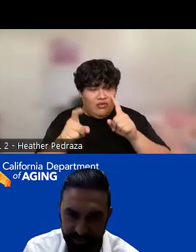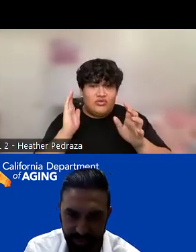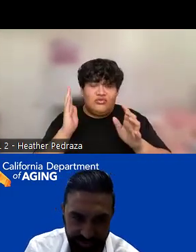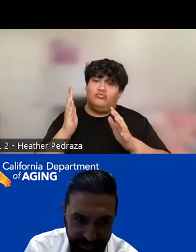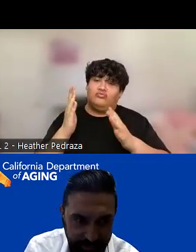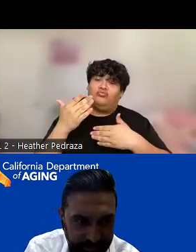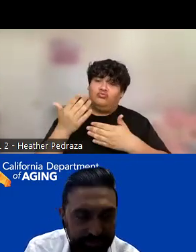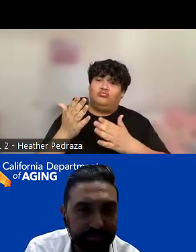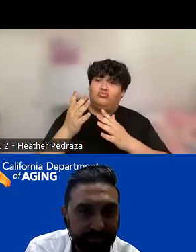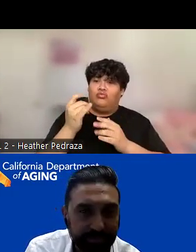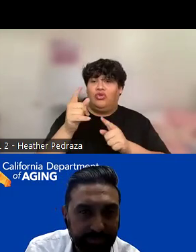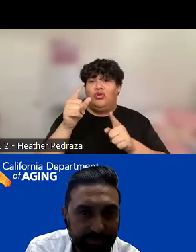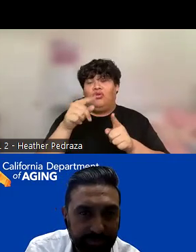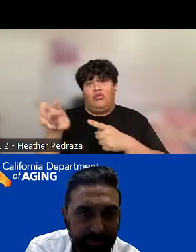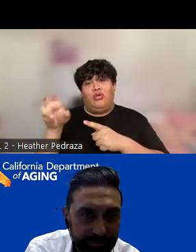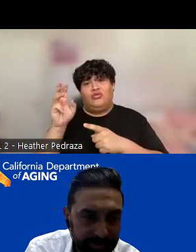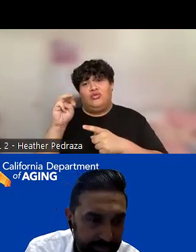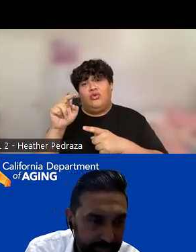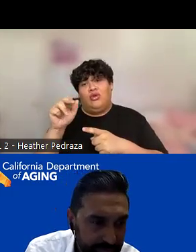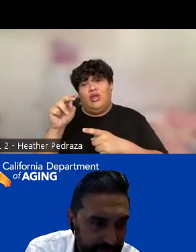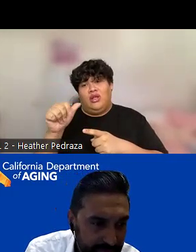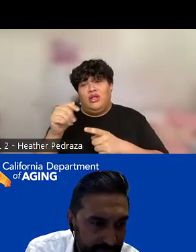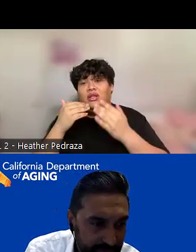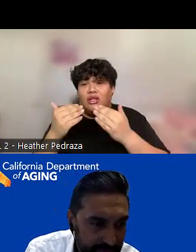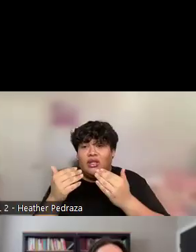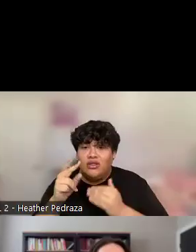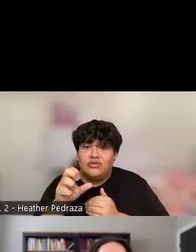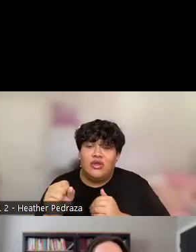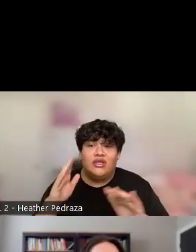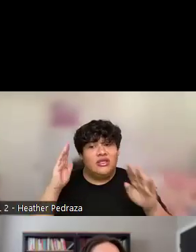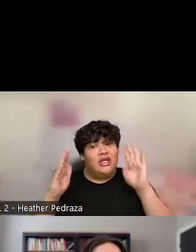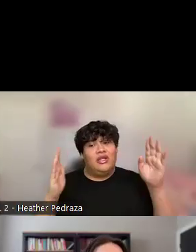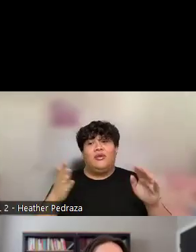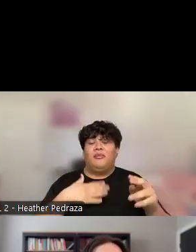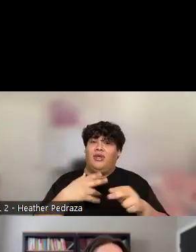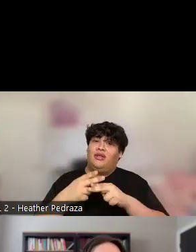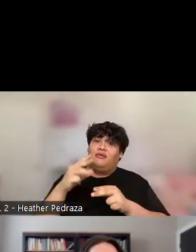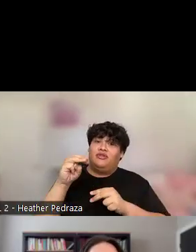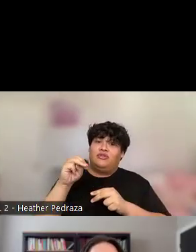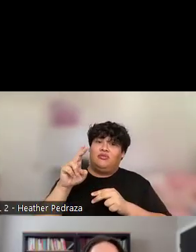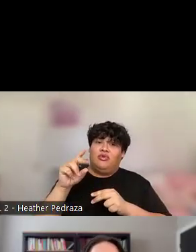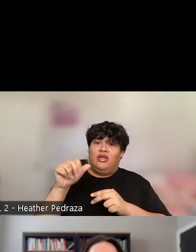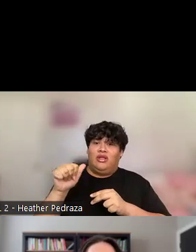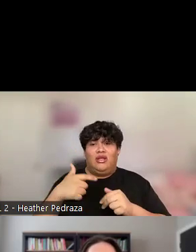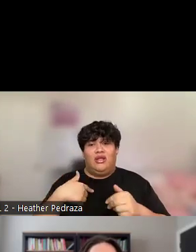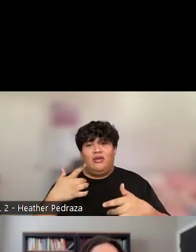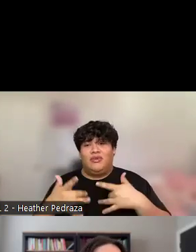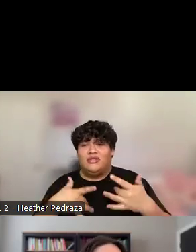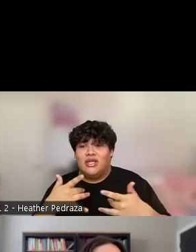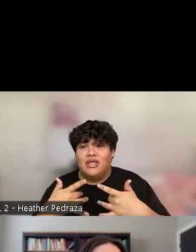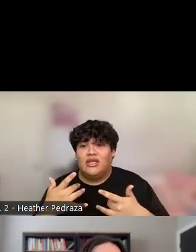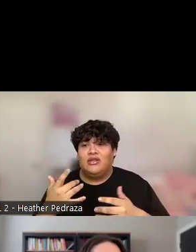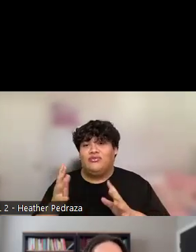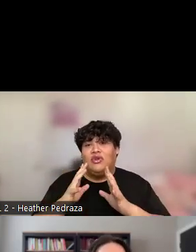for now, I'll turn it over to you. Thanks, Ross. Hi, everyone. I'm Miranda. I'm excited to talk a little bit more about this